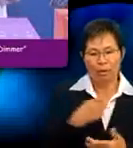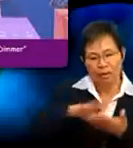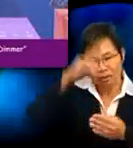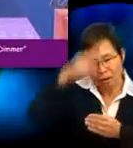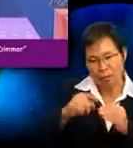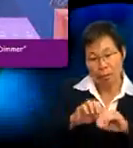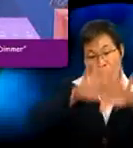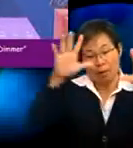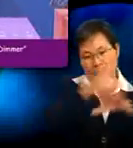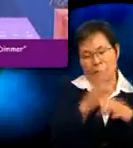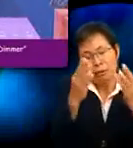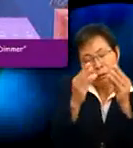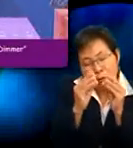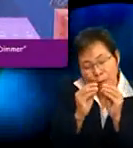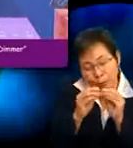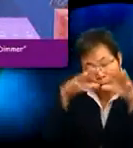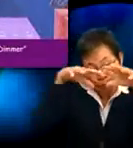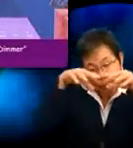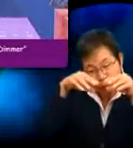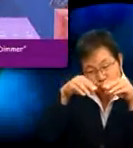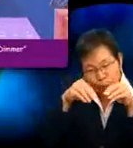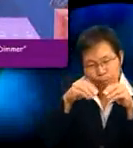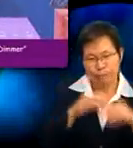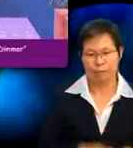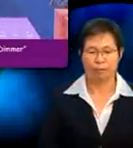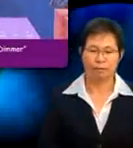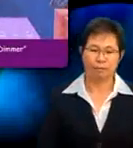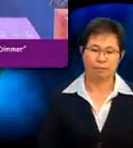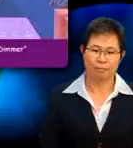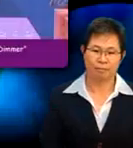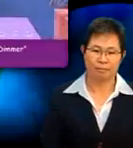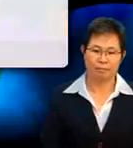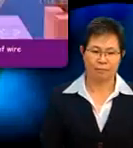Today, we will learn about brighter and dimmer.